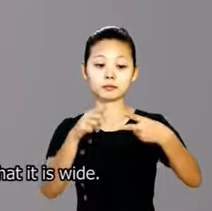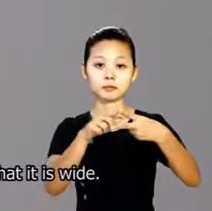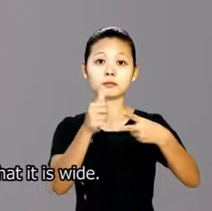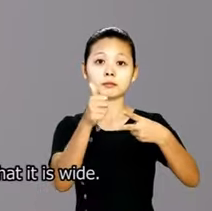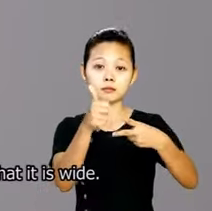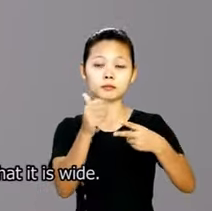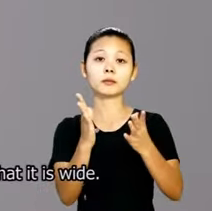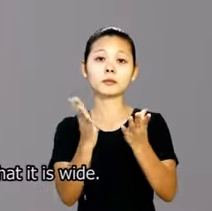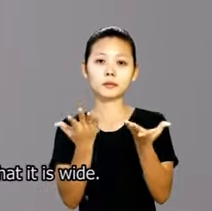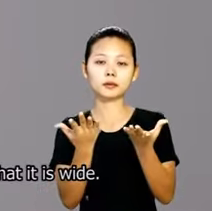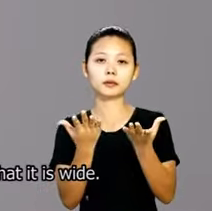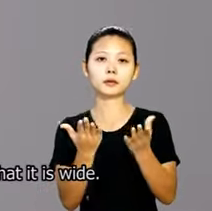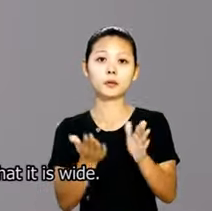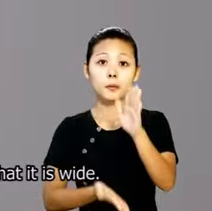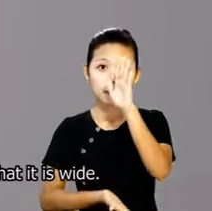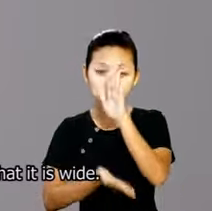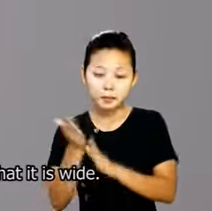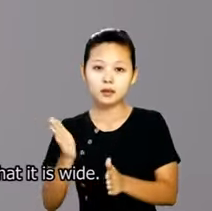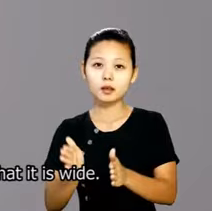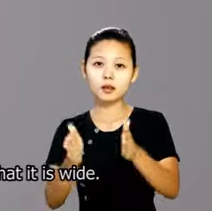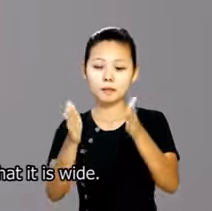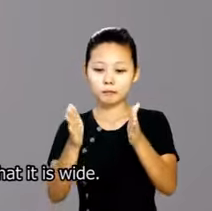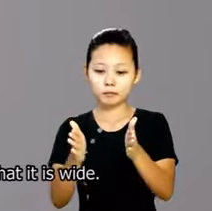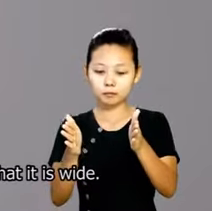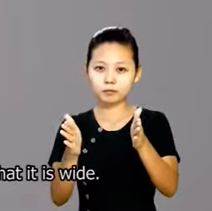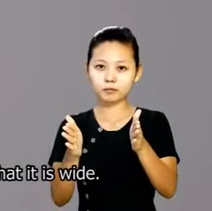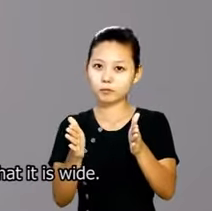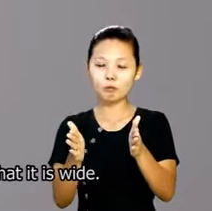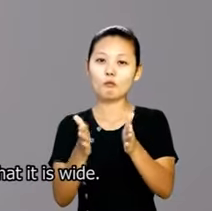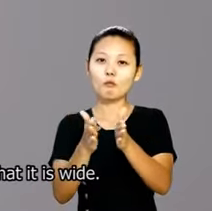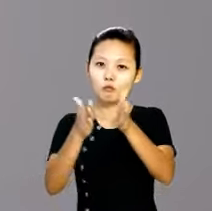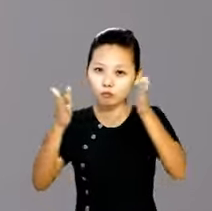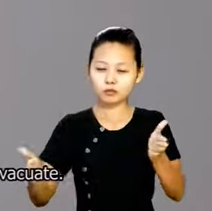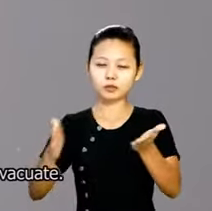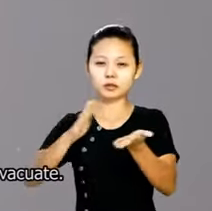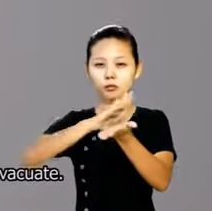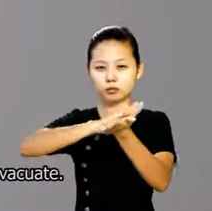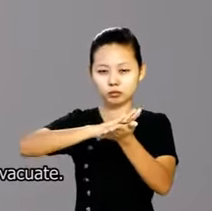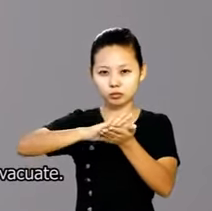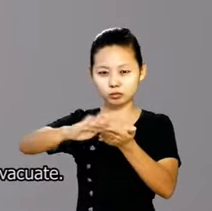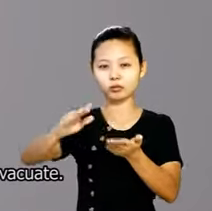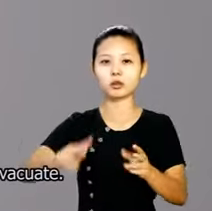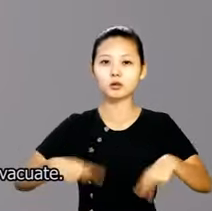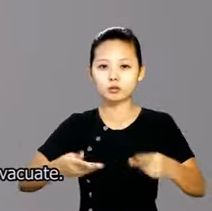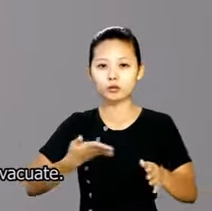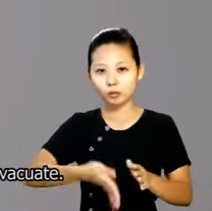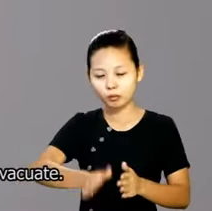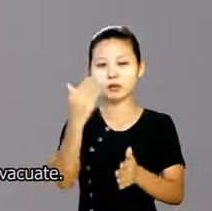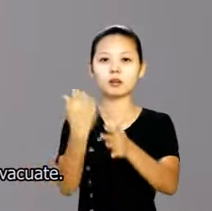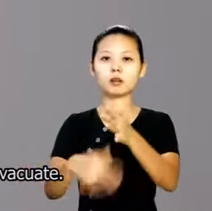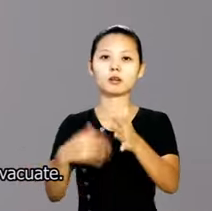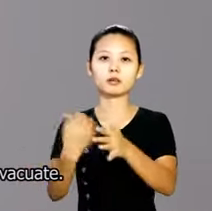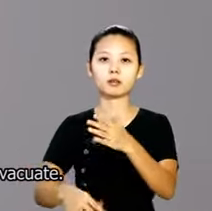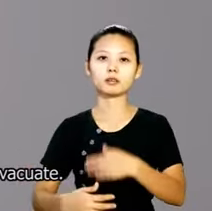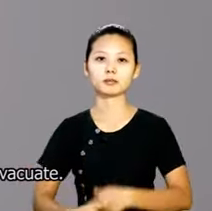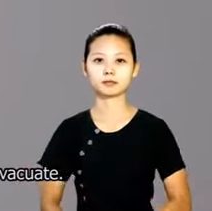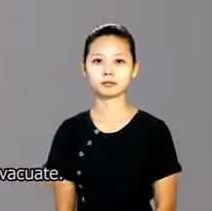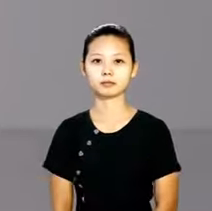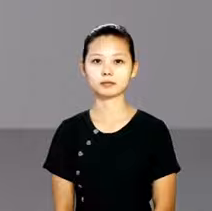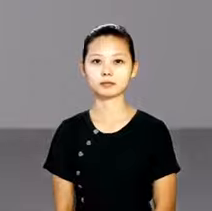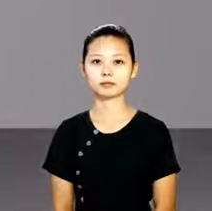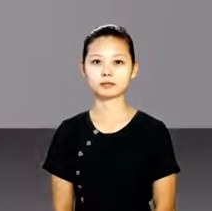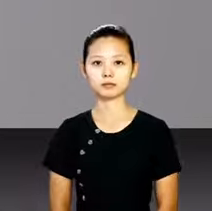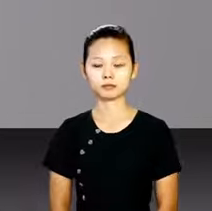The strength of this evacuation road is that it is wide. There is no slope, and it is easy to